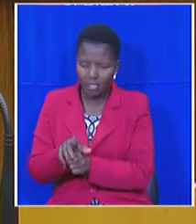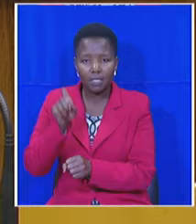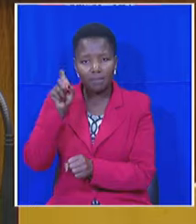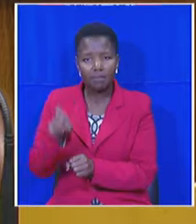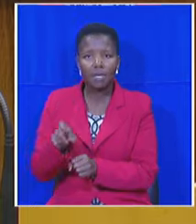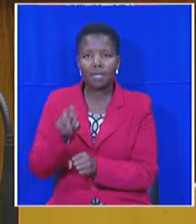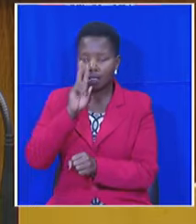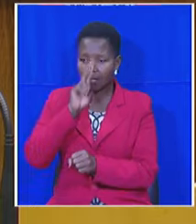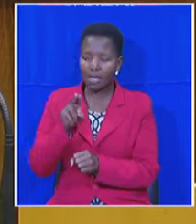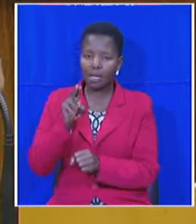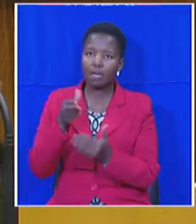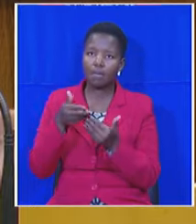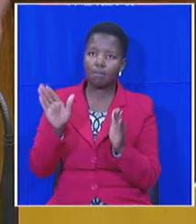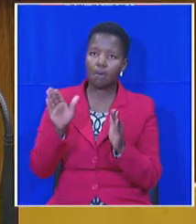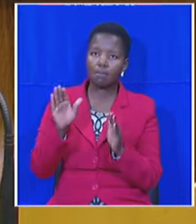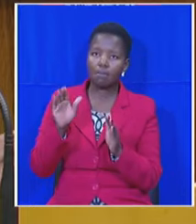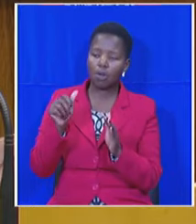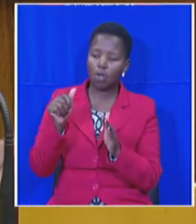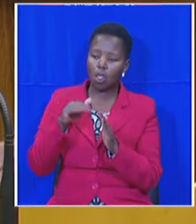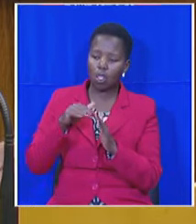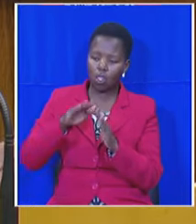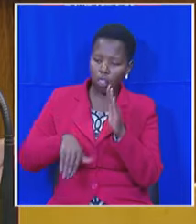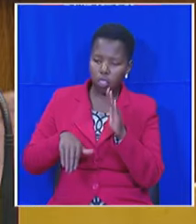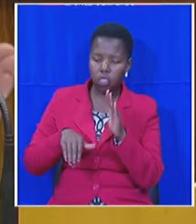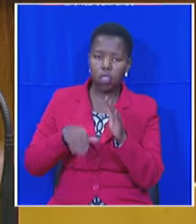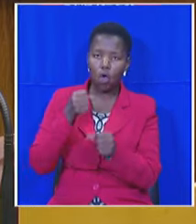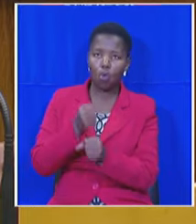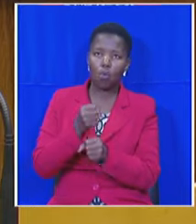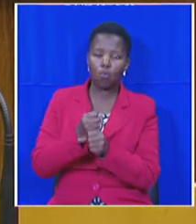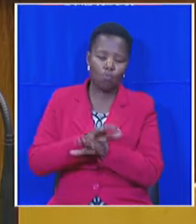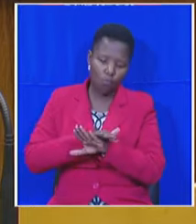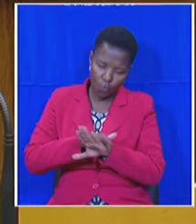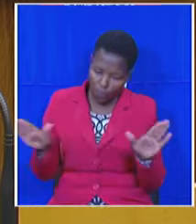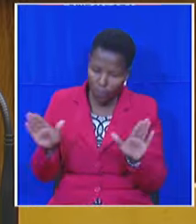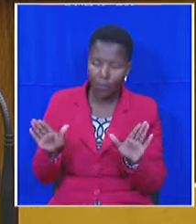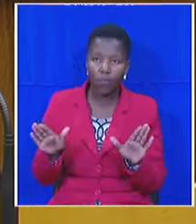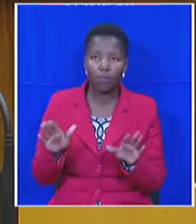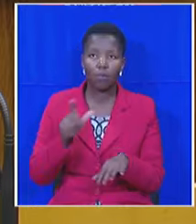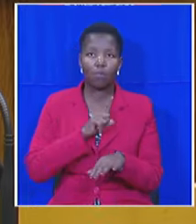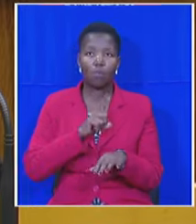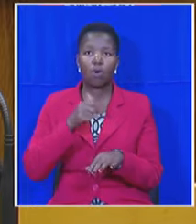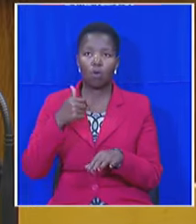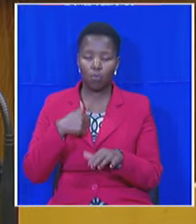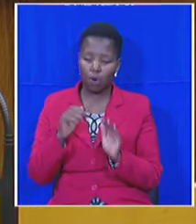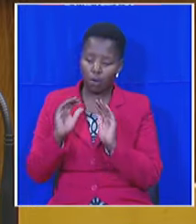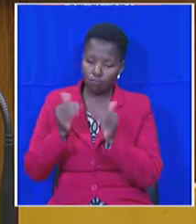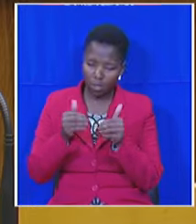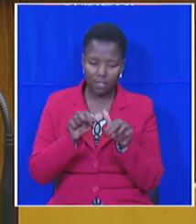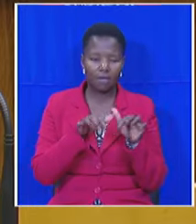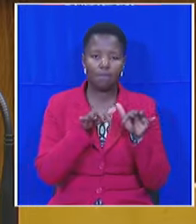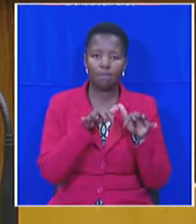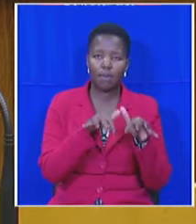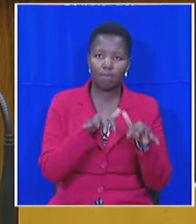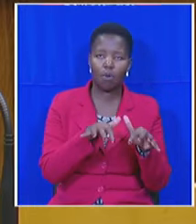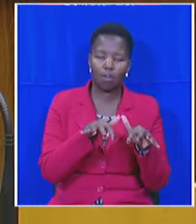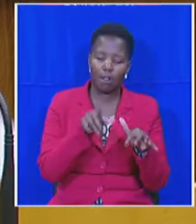the floodgates to substandard goods. Not under our watch, no, because we want to protect consumers and